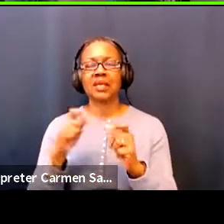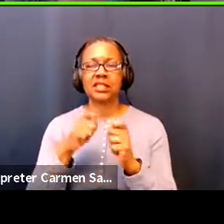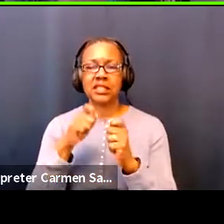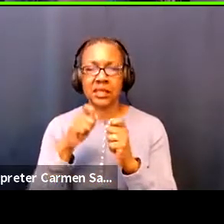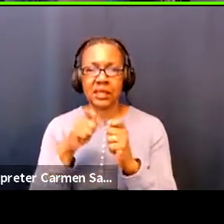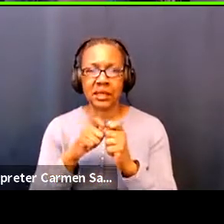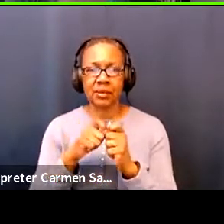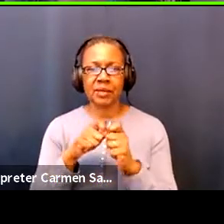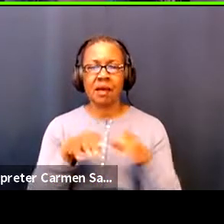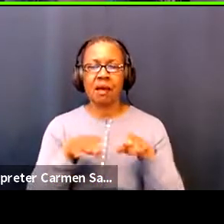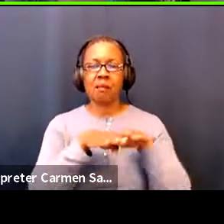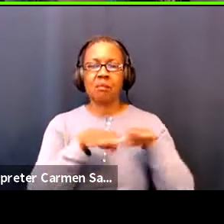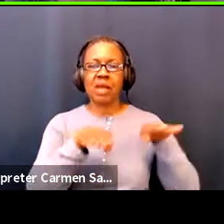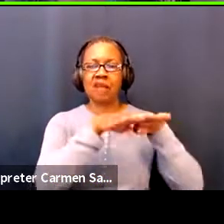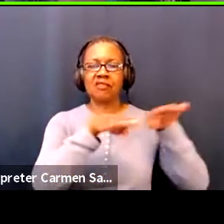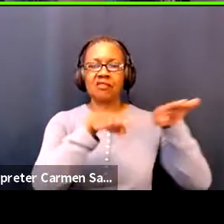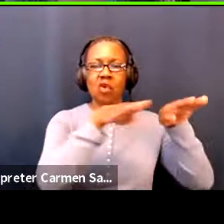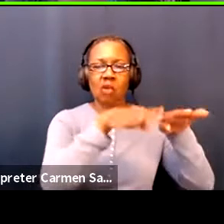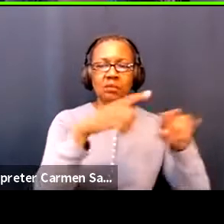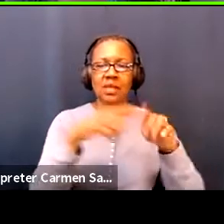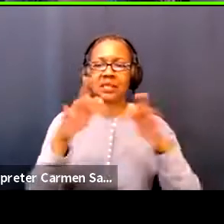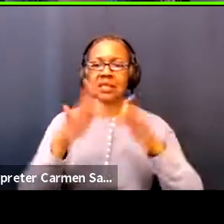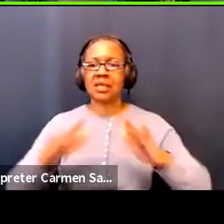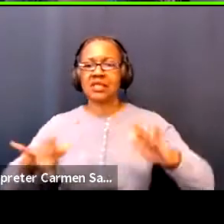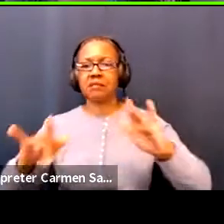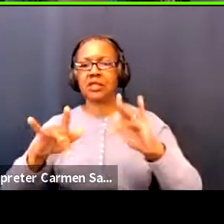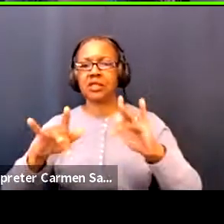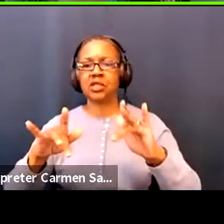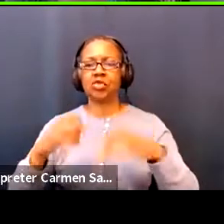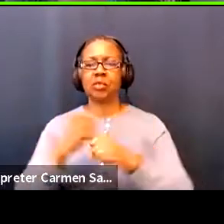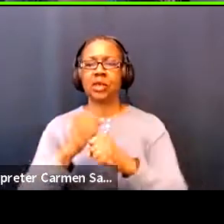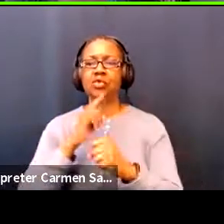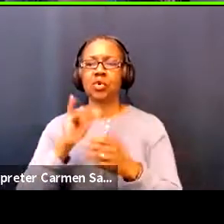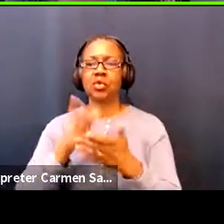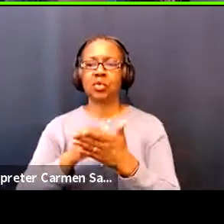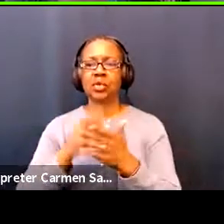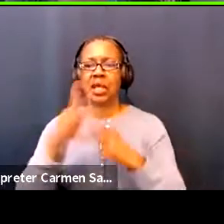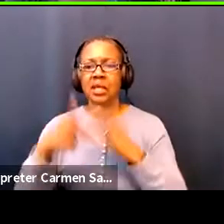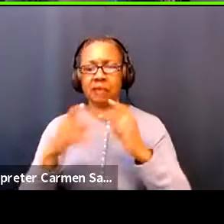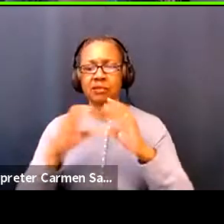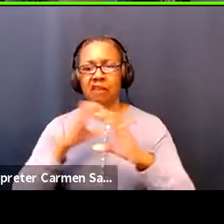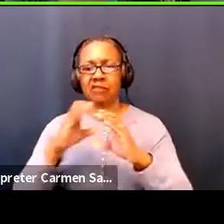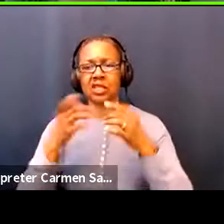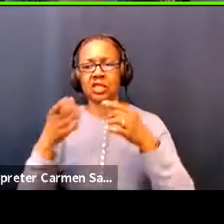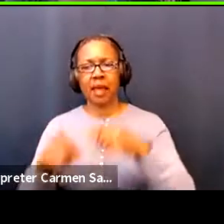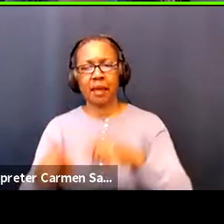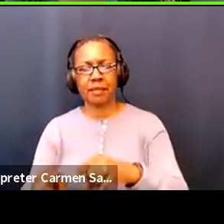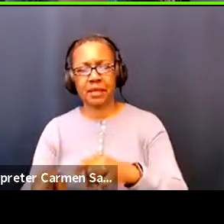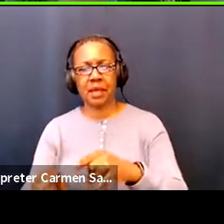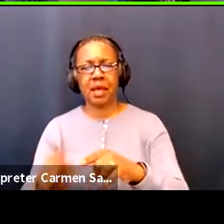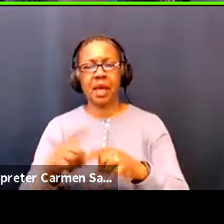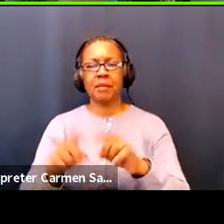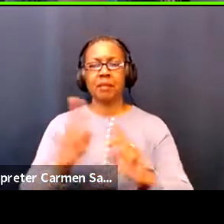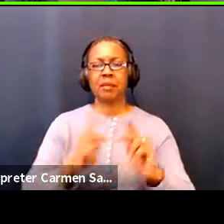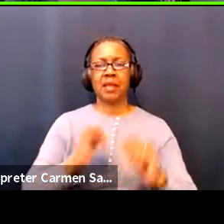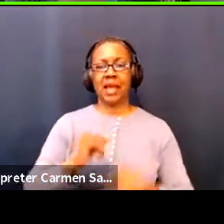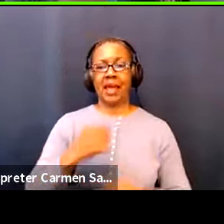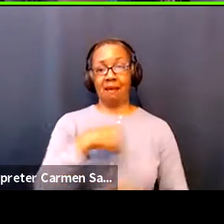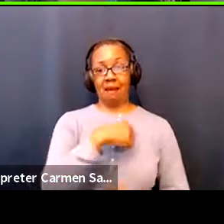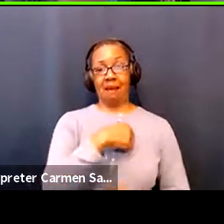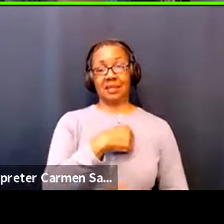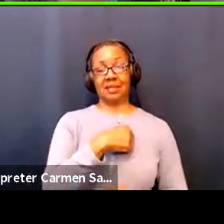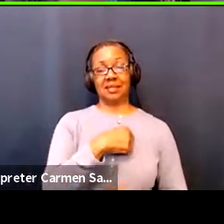platforms and spaces to enable those conversations that then folks like us